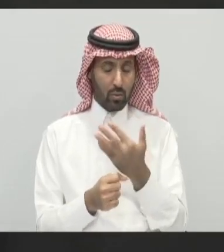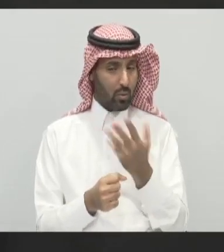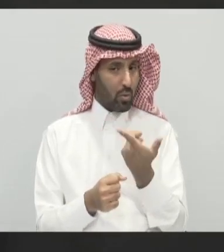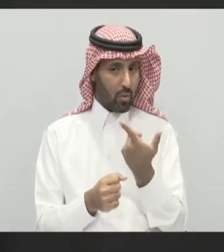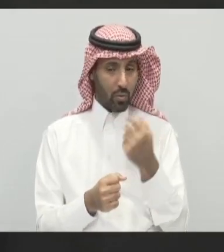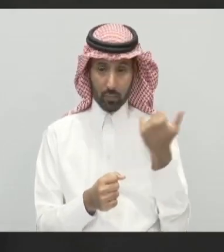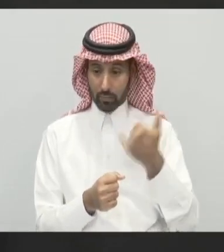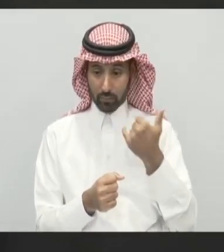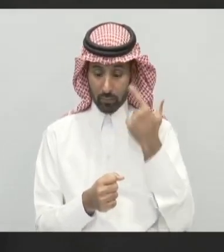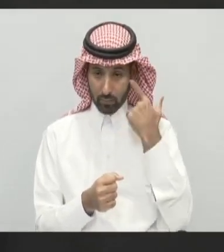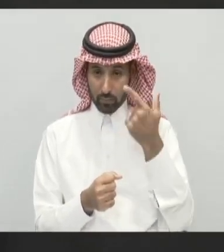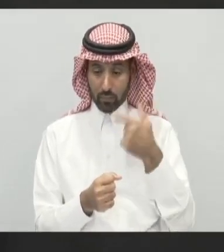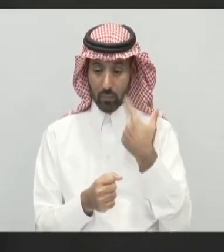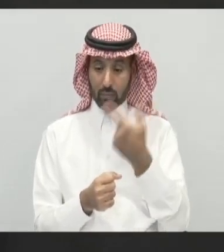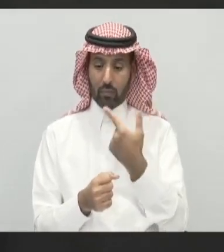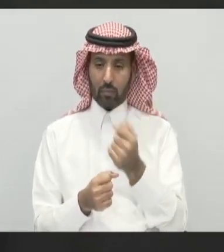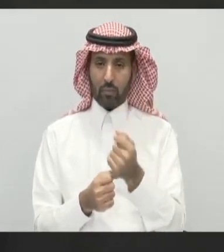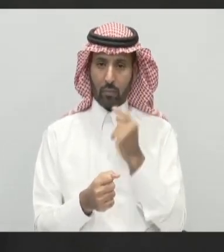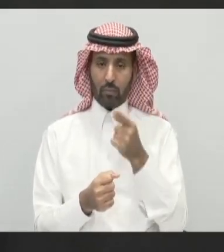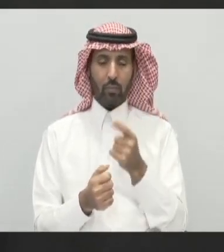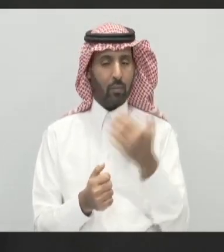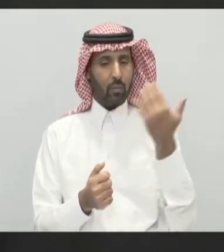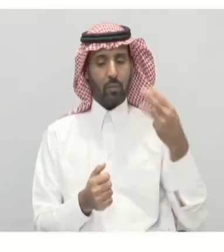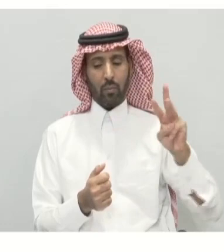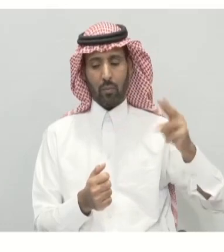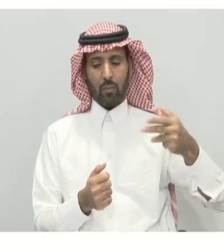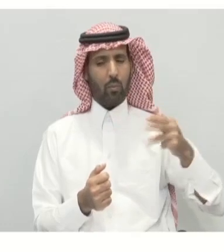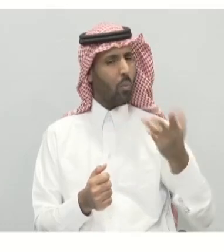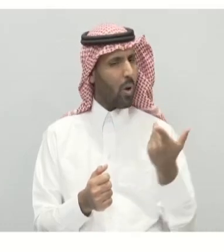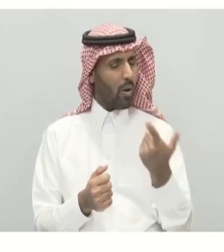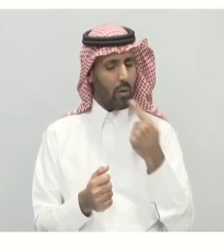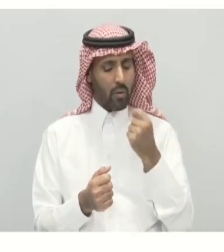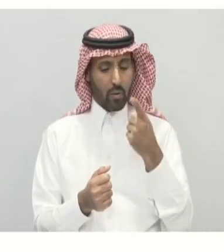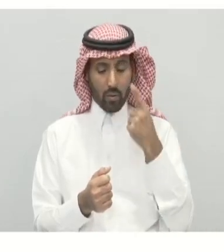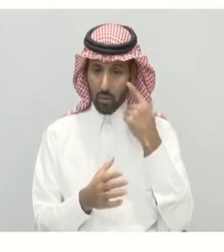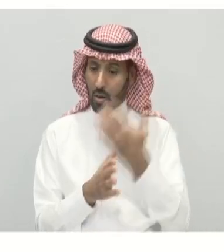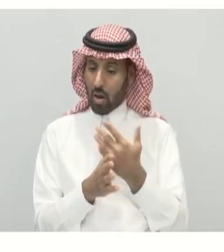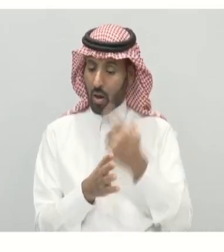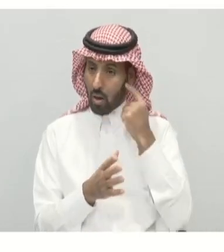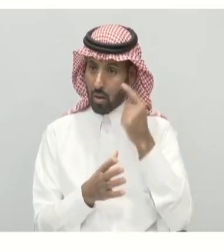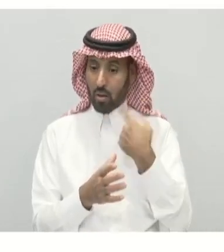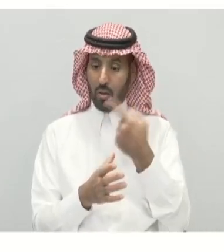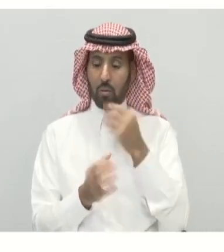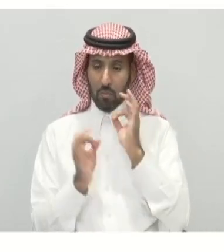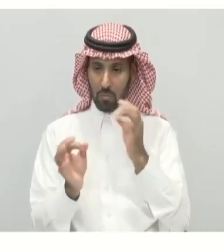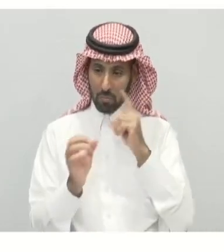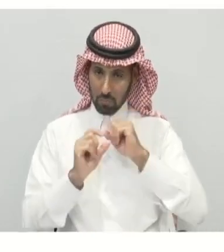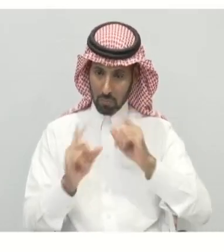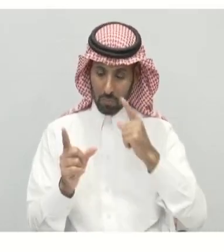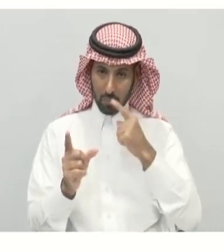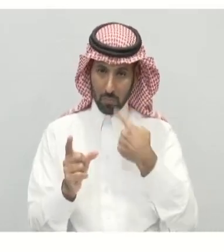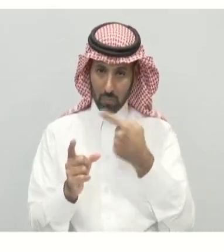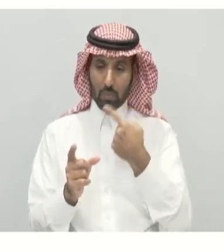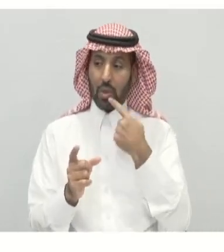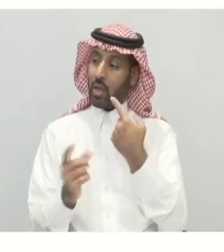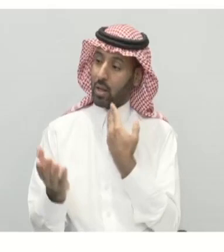very important when you are pronouncing it. Why? Because you will express yourself better. The